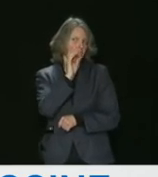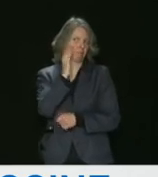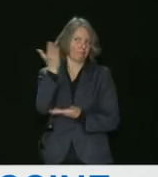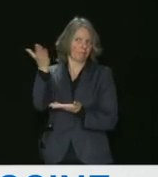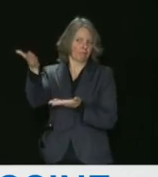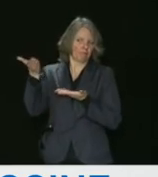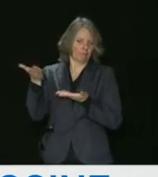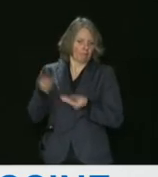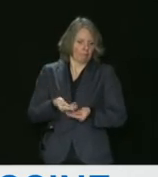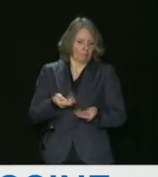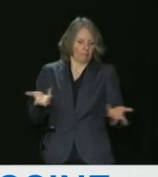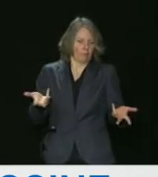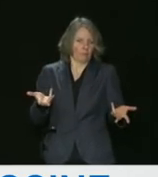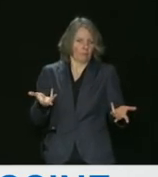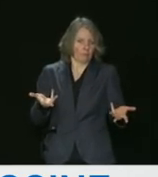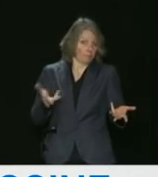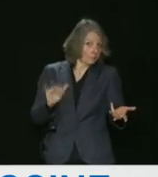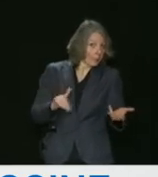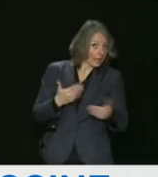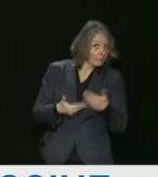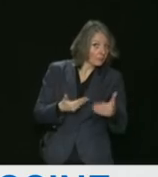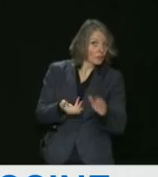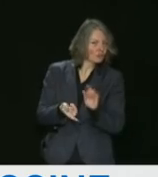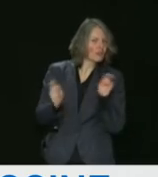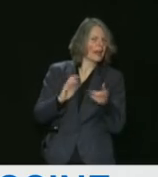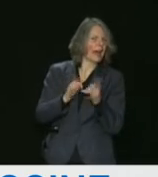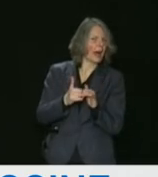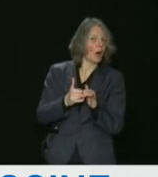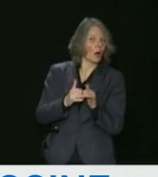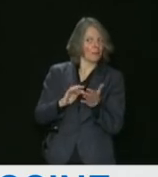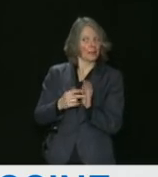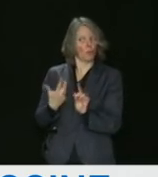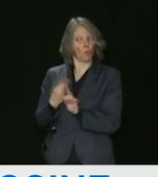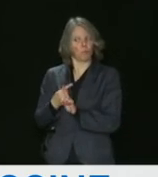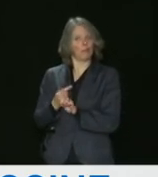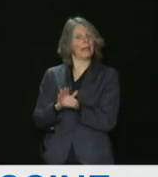Because now we're talking about a single dose to fight COVID-19.